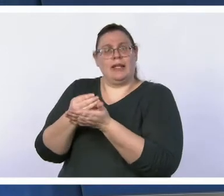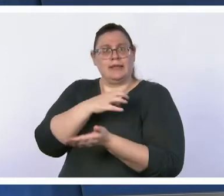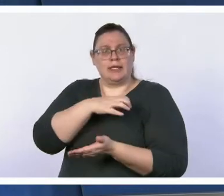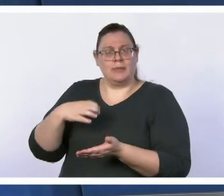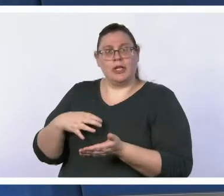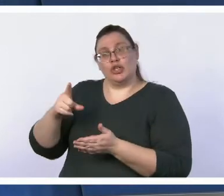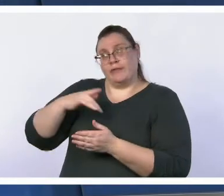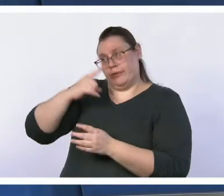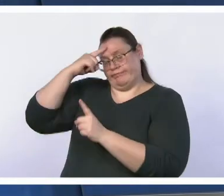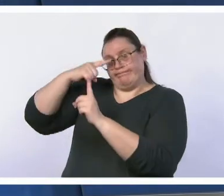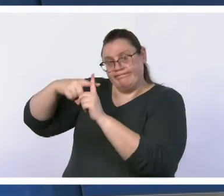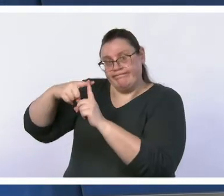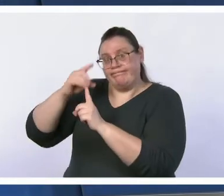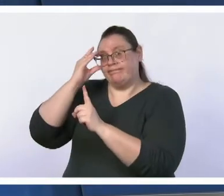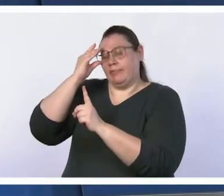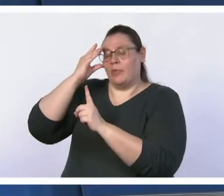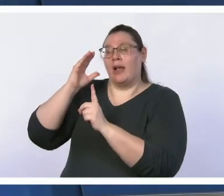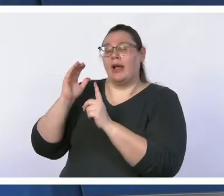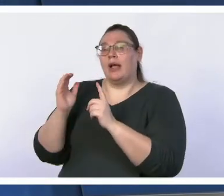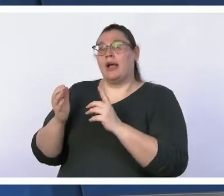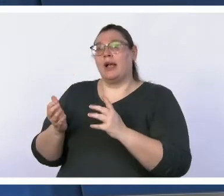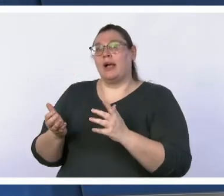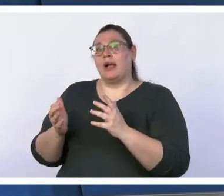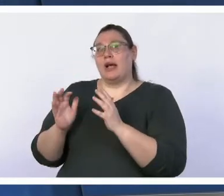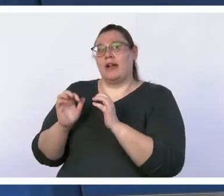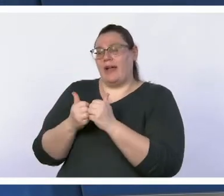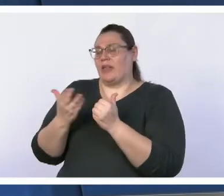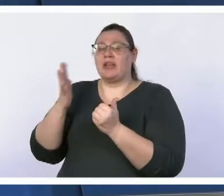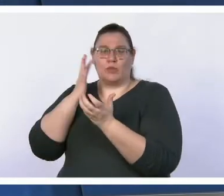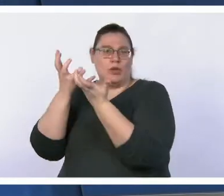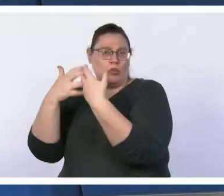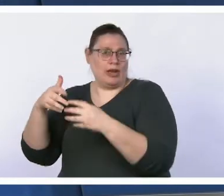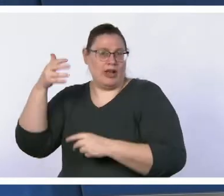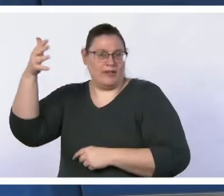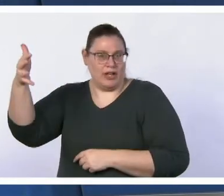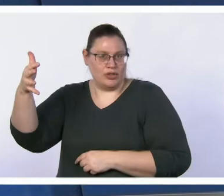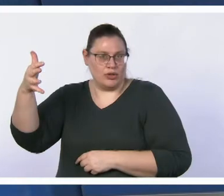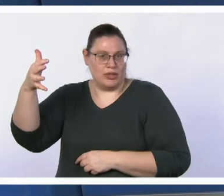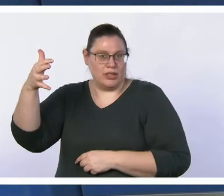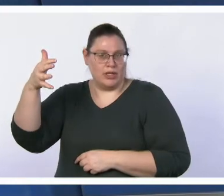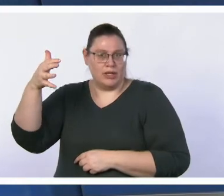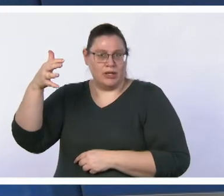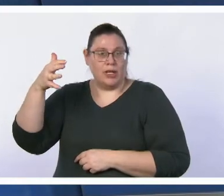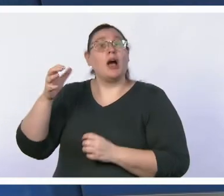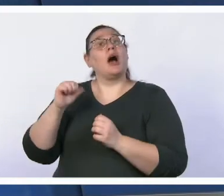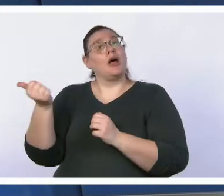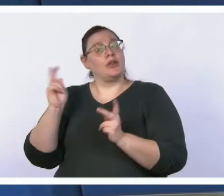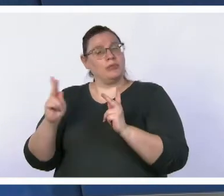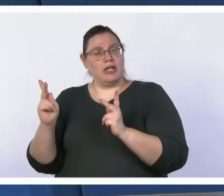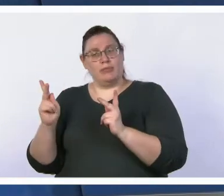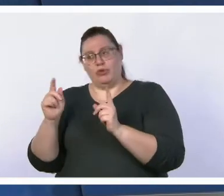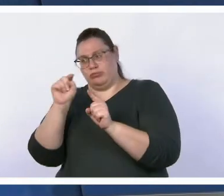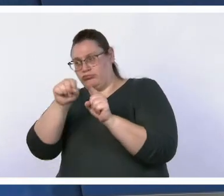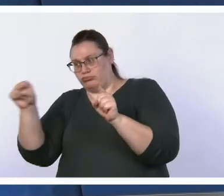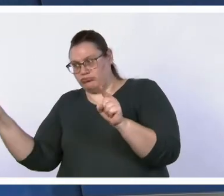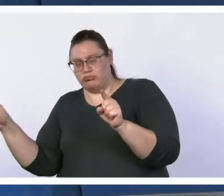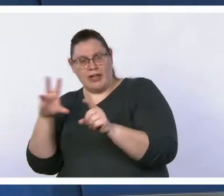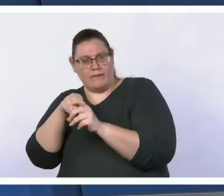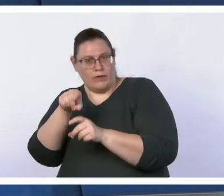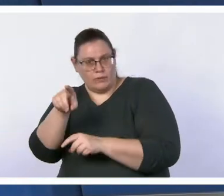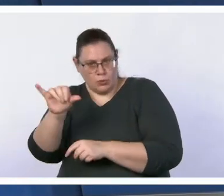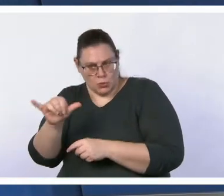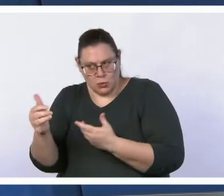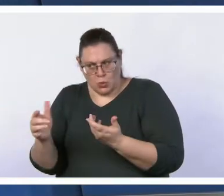about how everything is going to eventually work out, you are joined by others. So who makes up